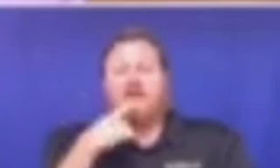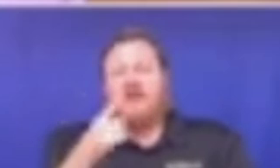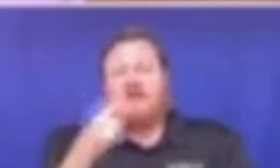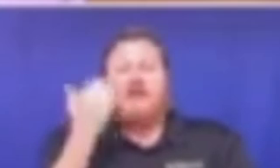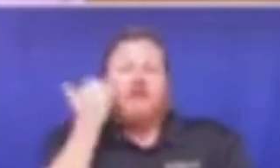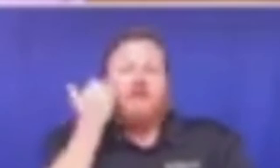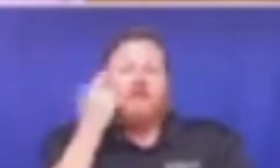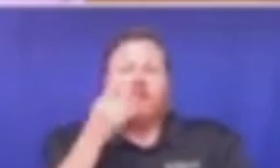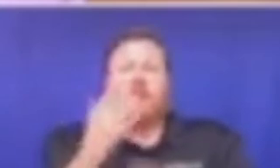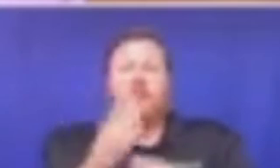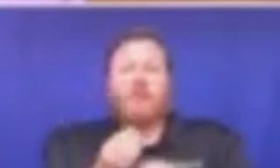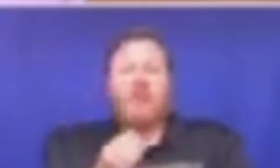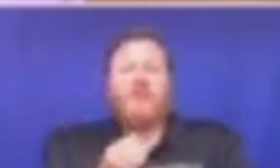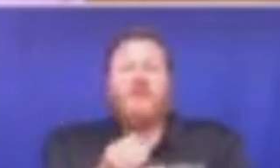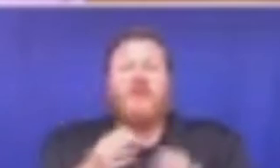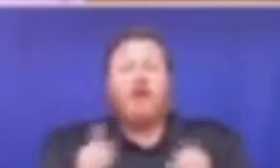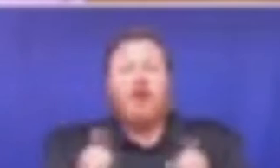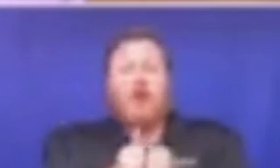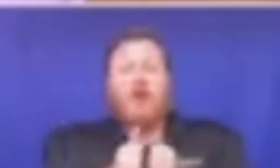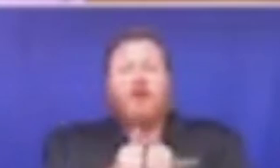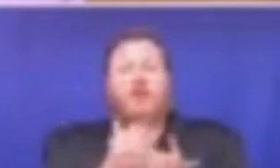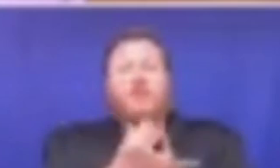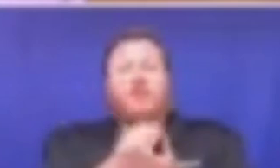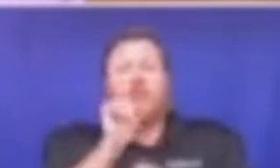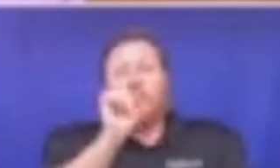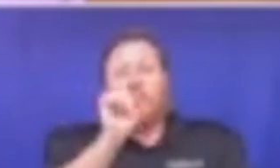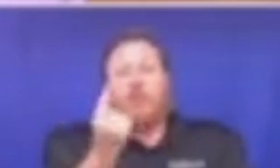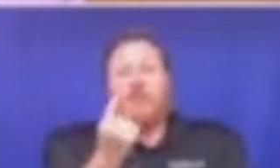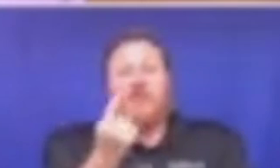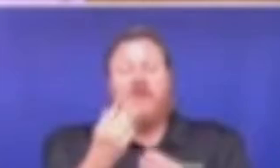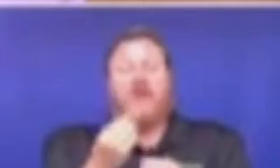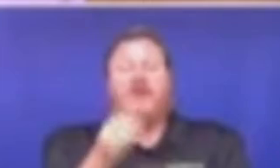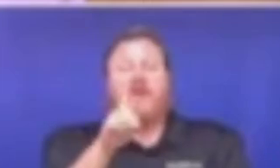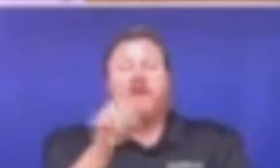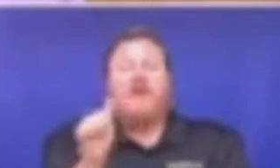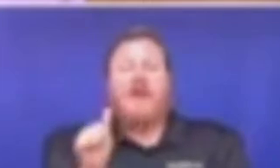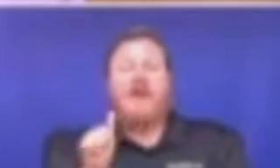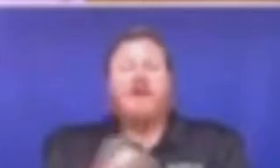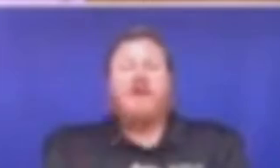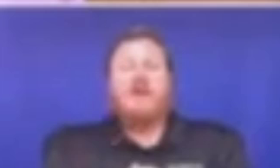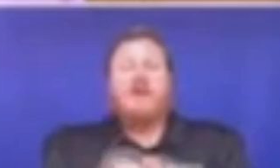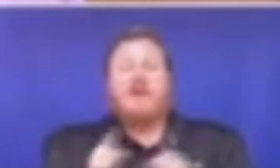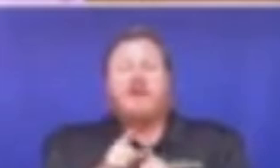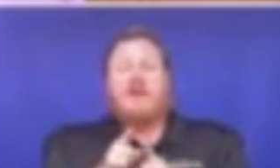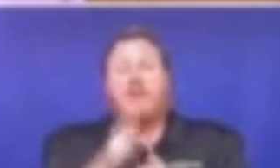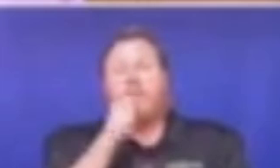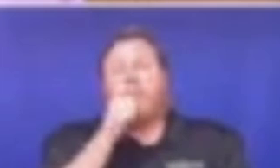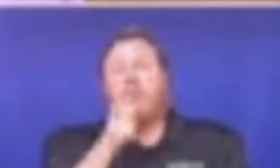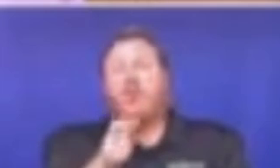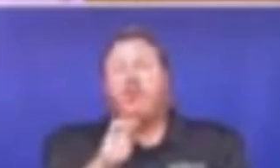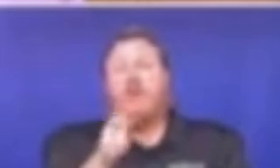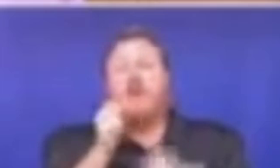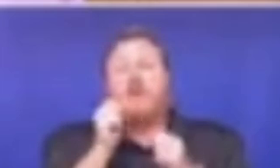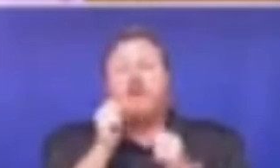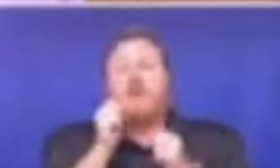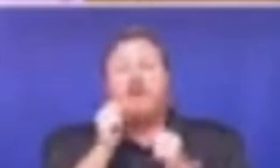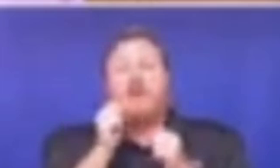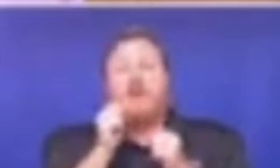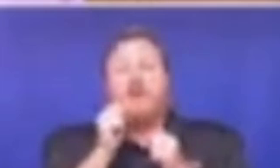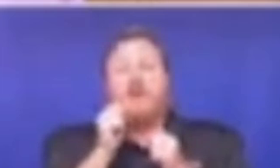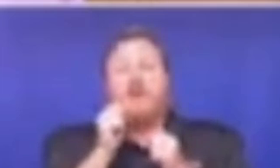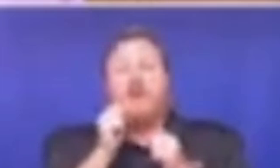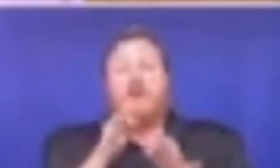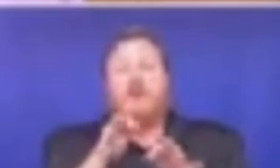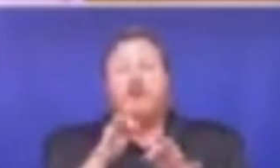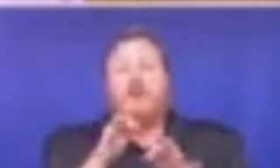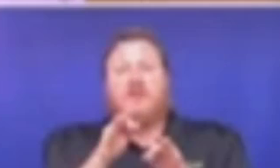yourself and the Democratic Alliance. She also called that uibiza iGNU